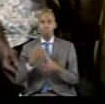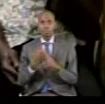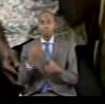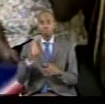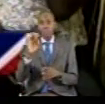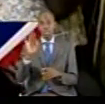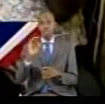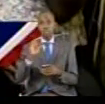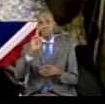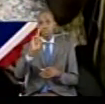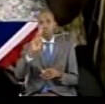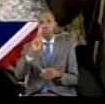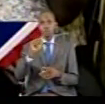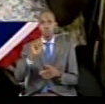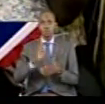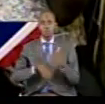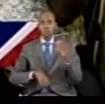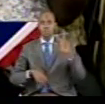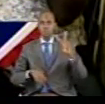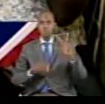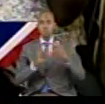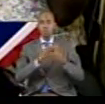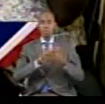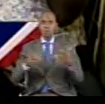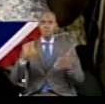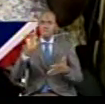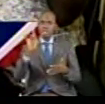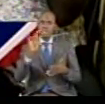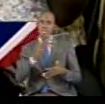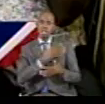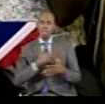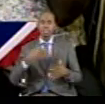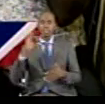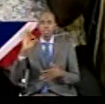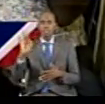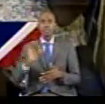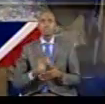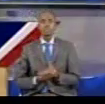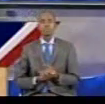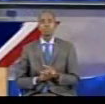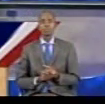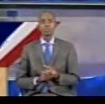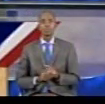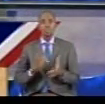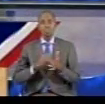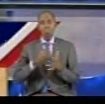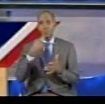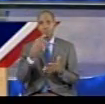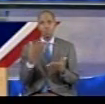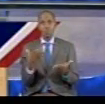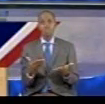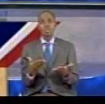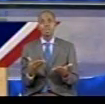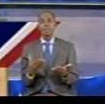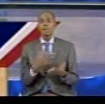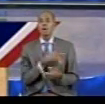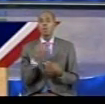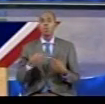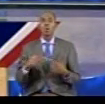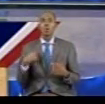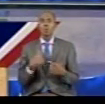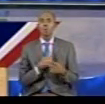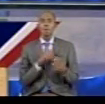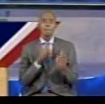2, verses 8 and 9. It says, and when we passed, this